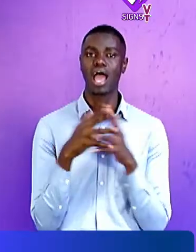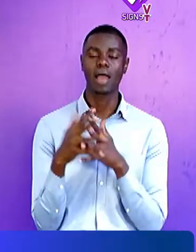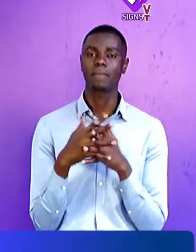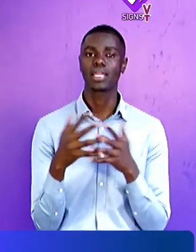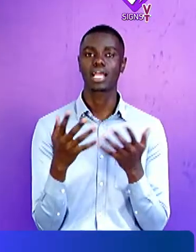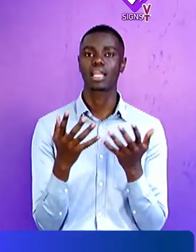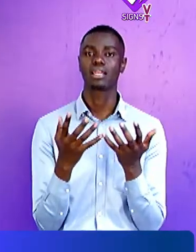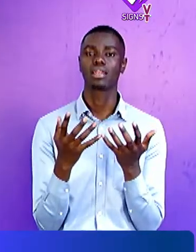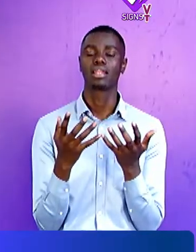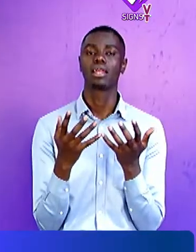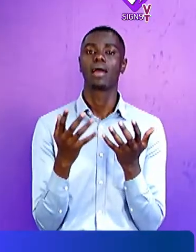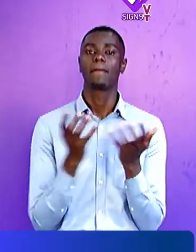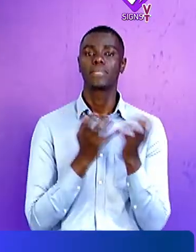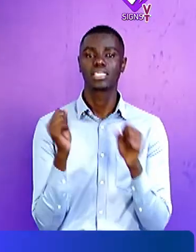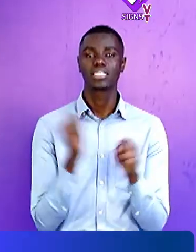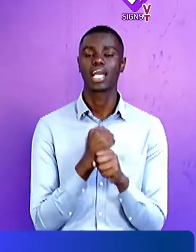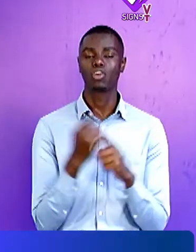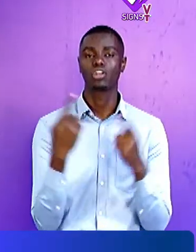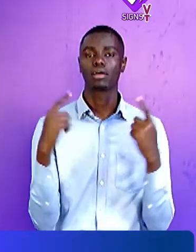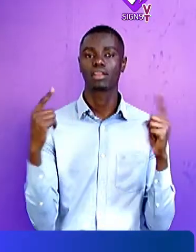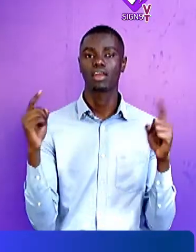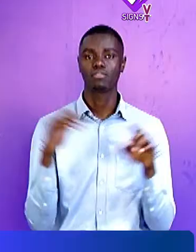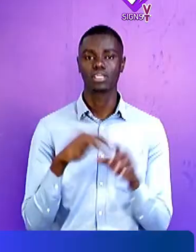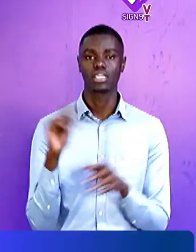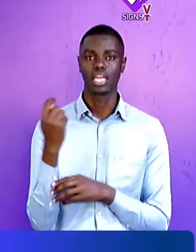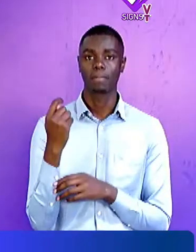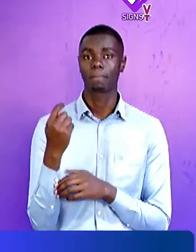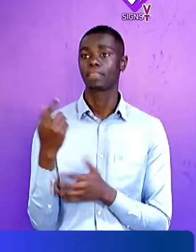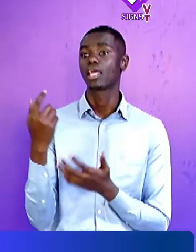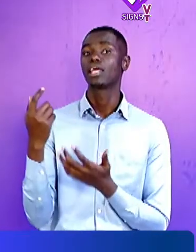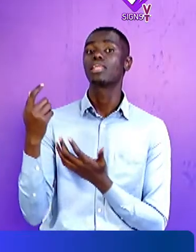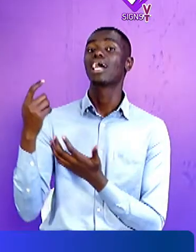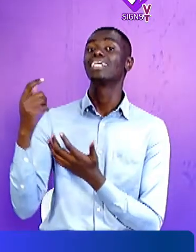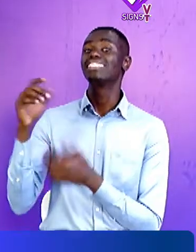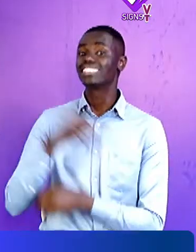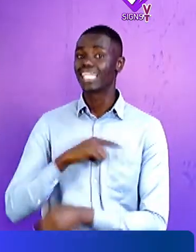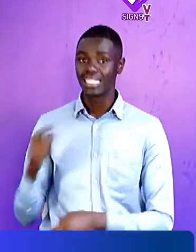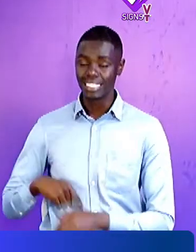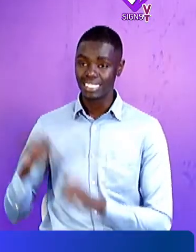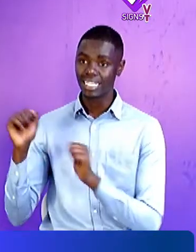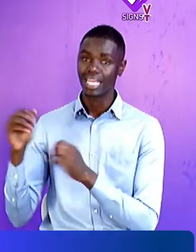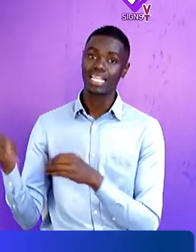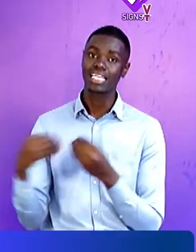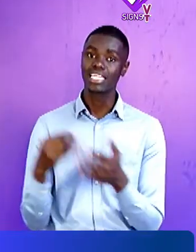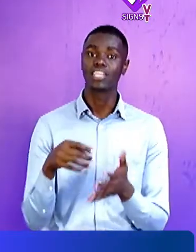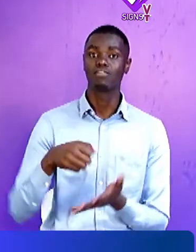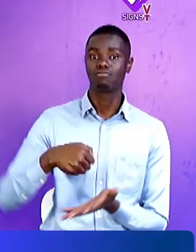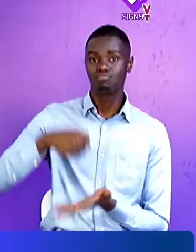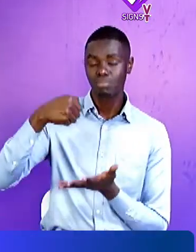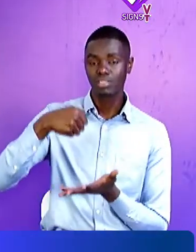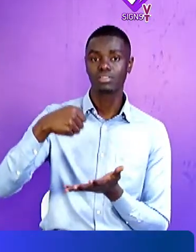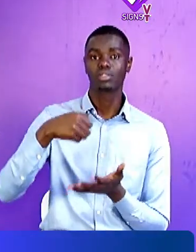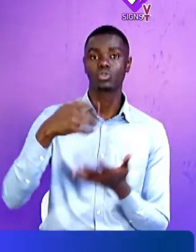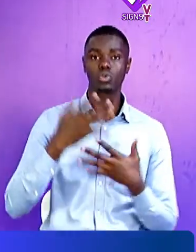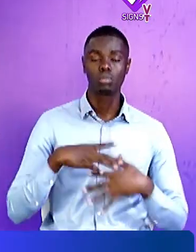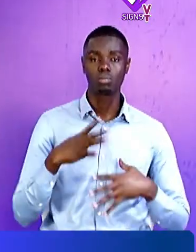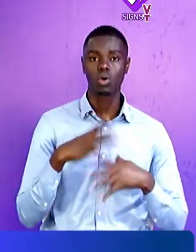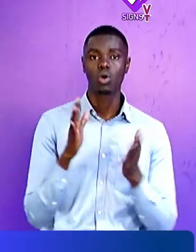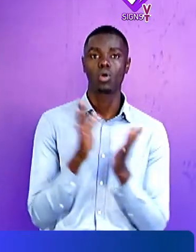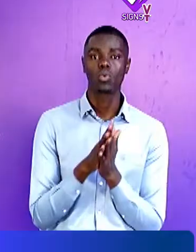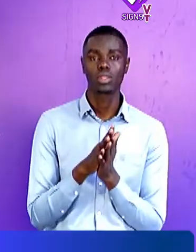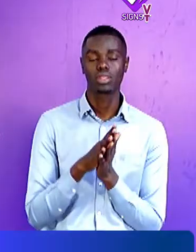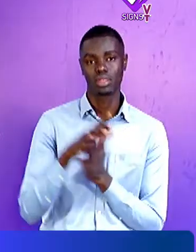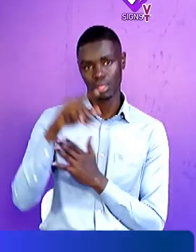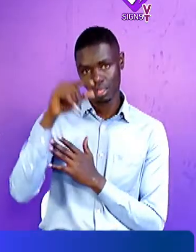cannot thrive in Kenya because Chinese can actually give briefcase to people in government and work. They don't work using The